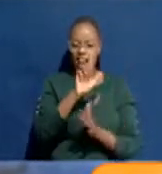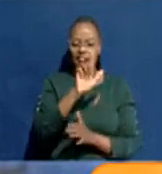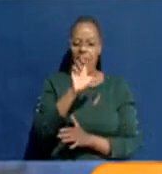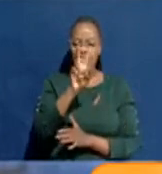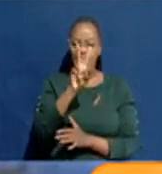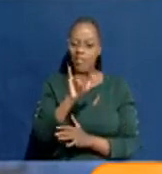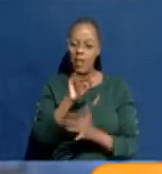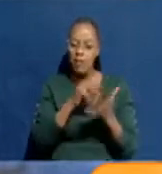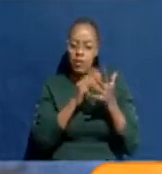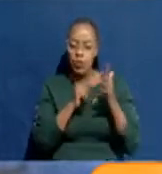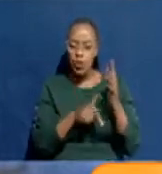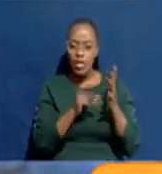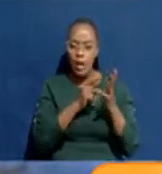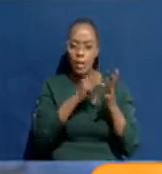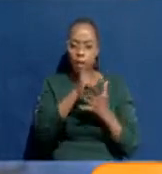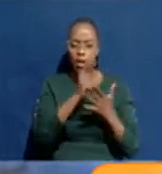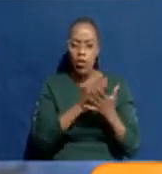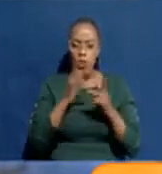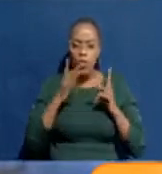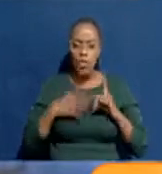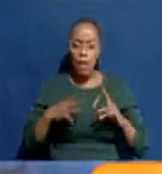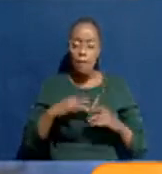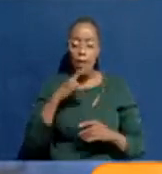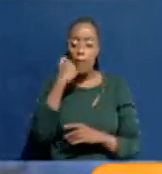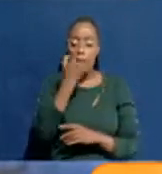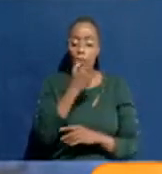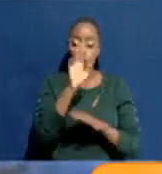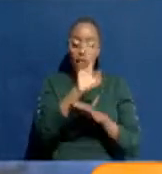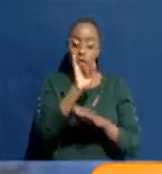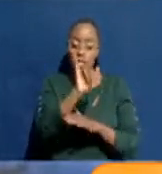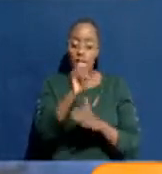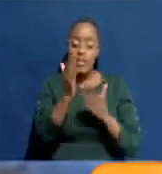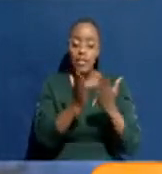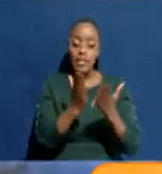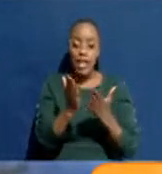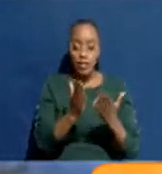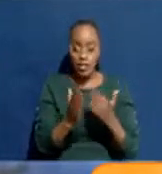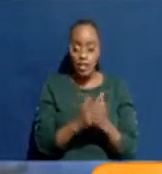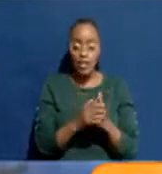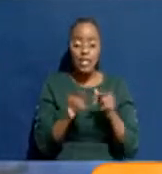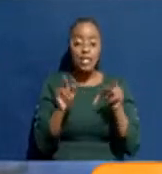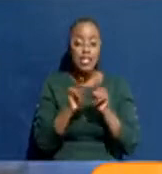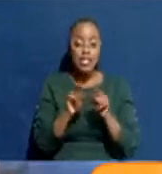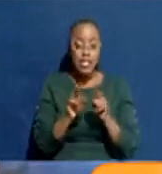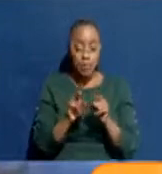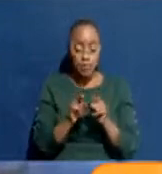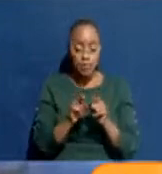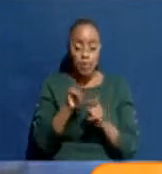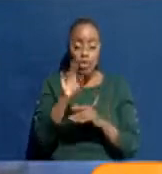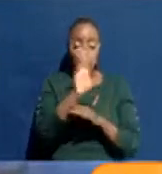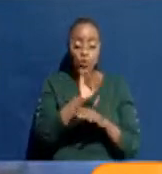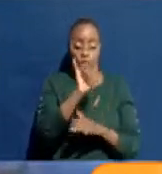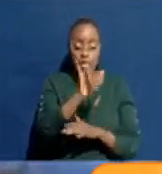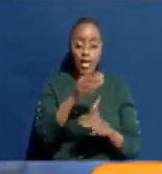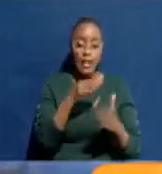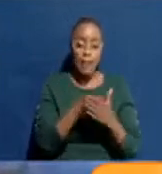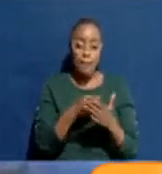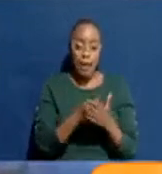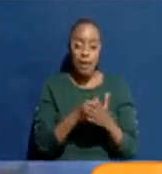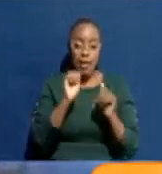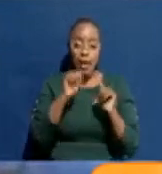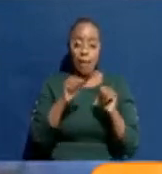A levy is paid for by the people consuming that service, in as much as where you spend that money can